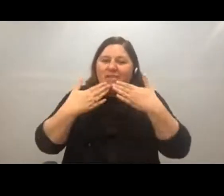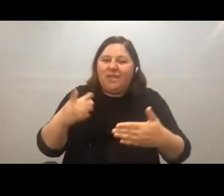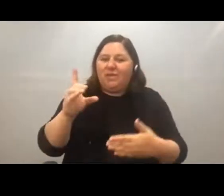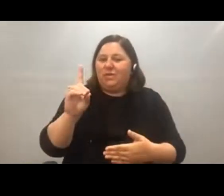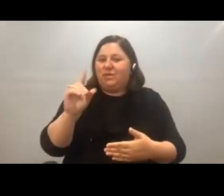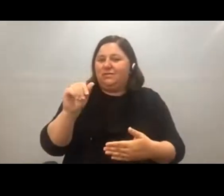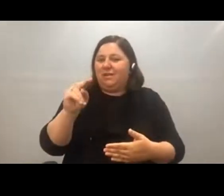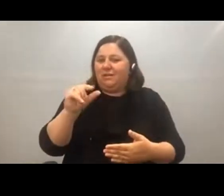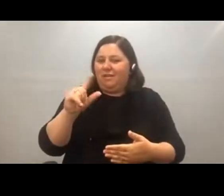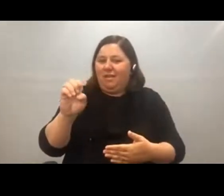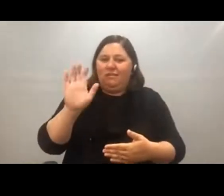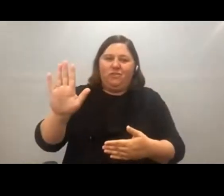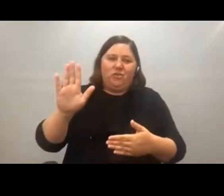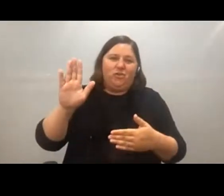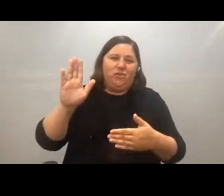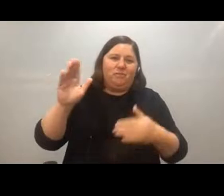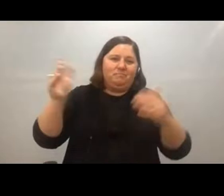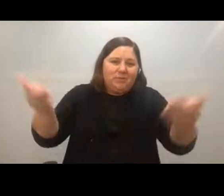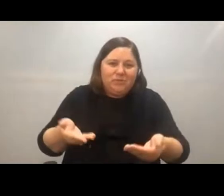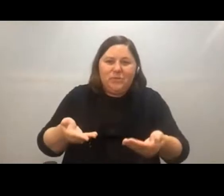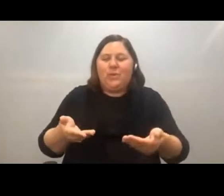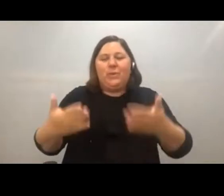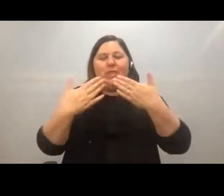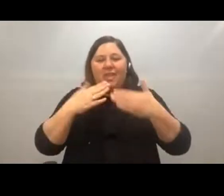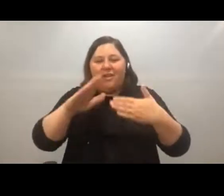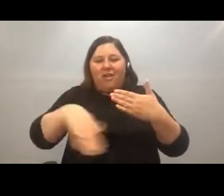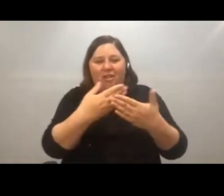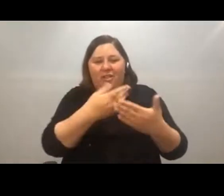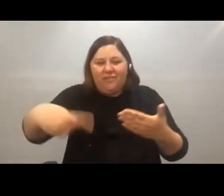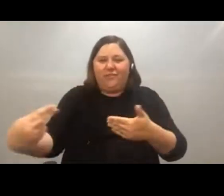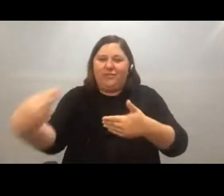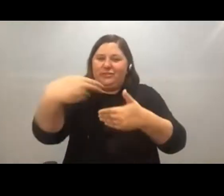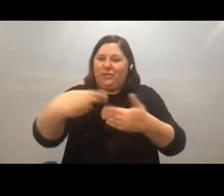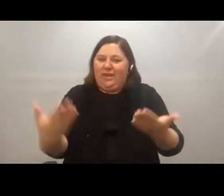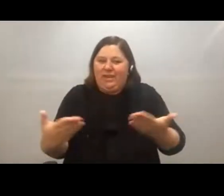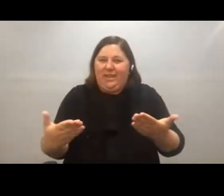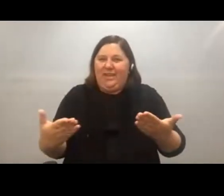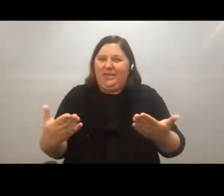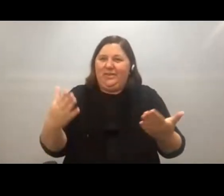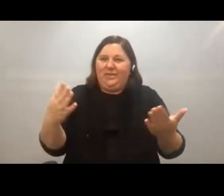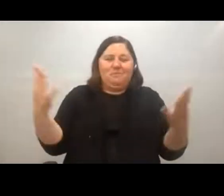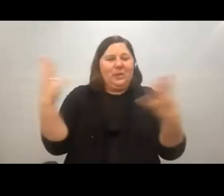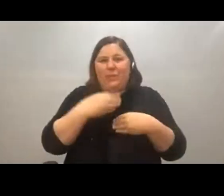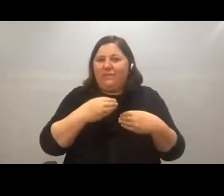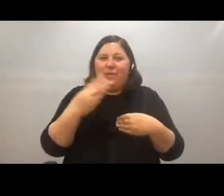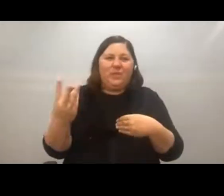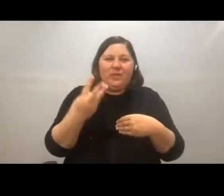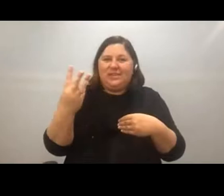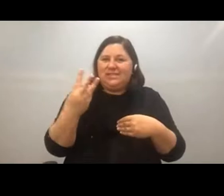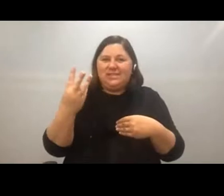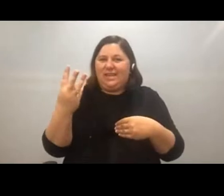the introduction uh thank you all for being in the space with us on a sunny wednesday